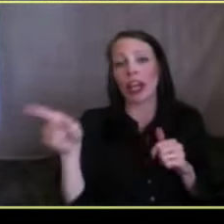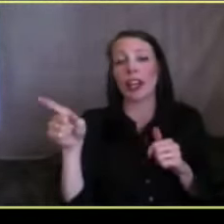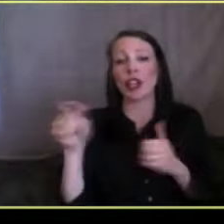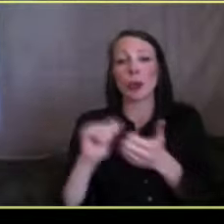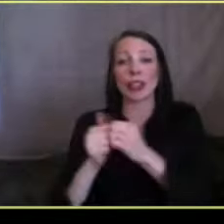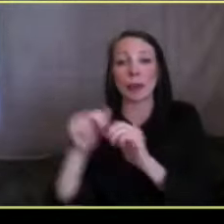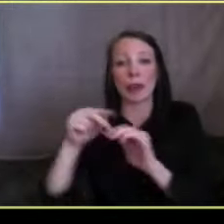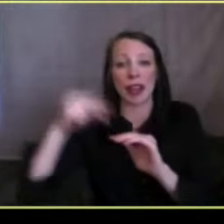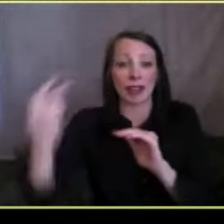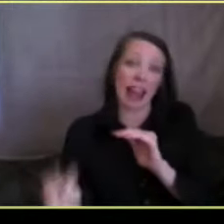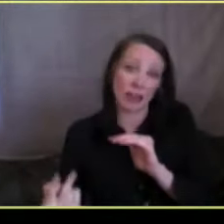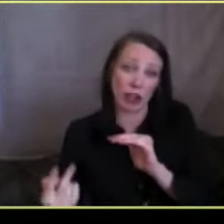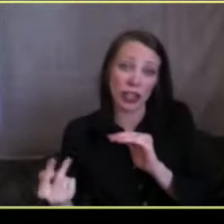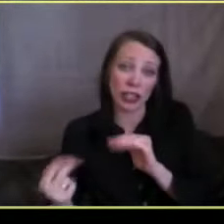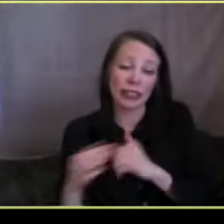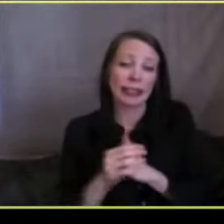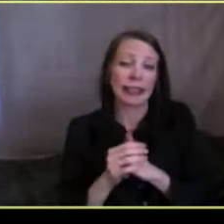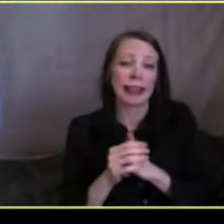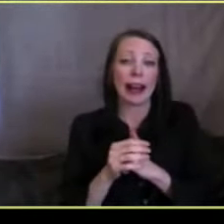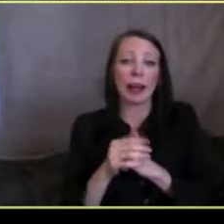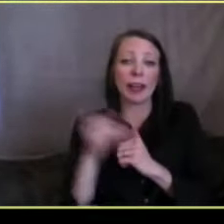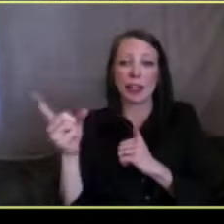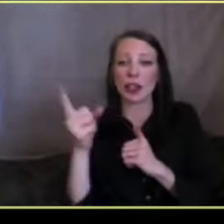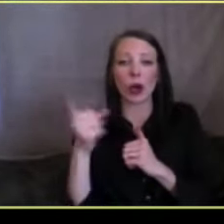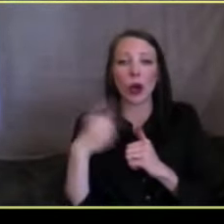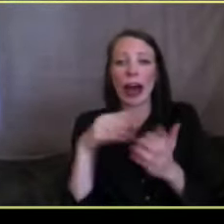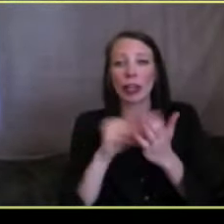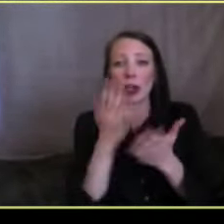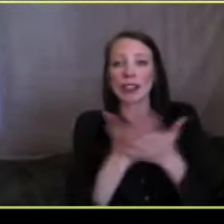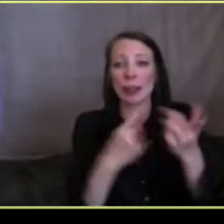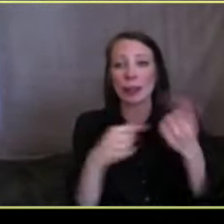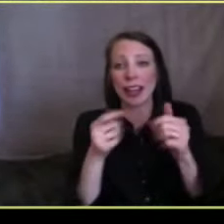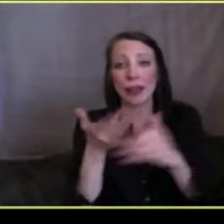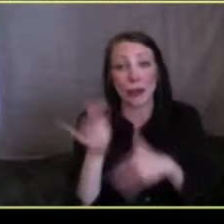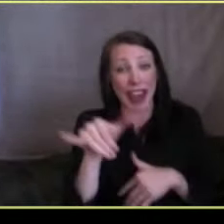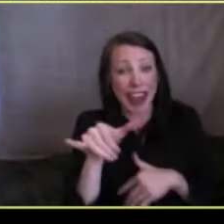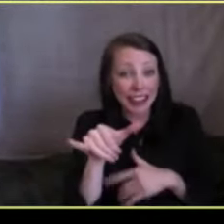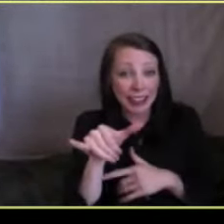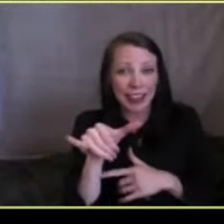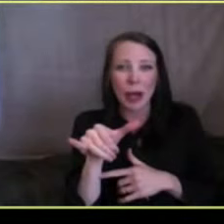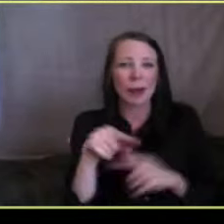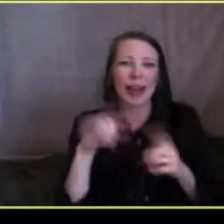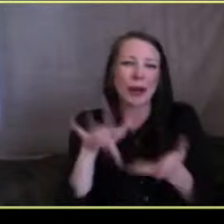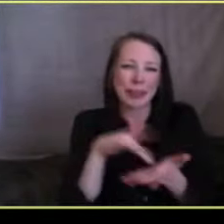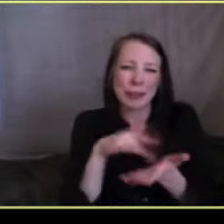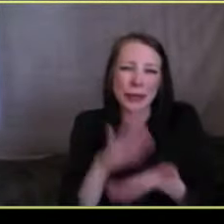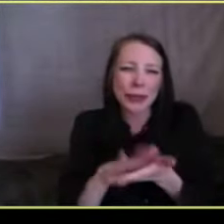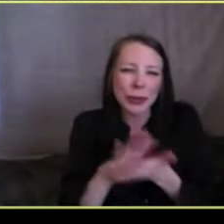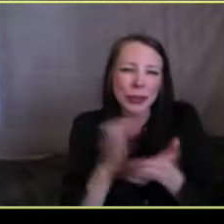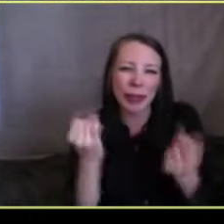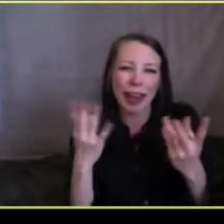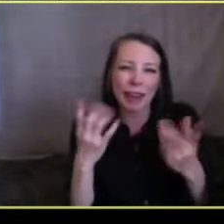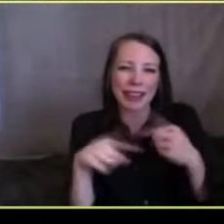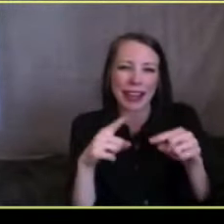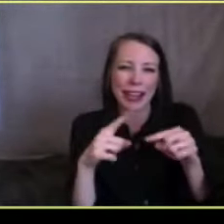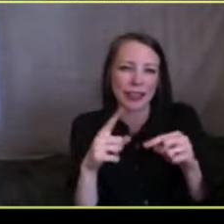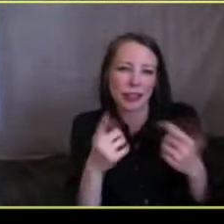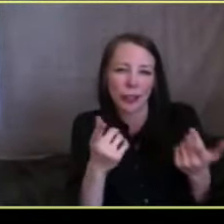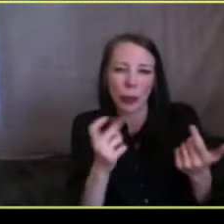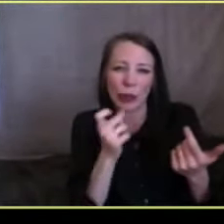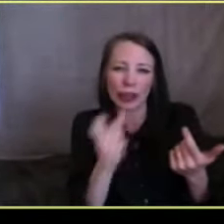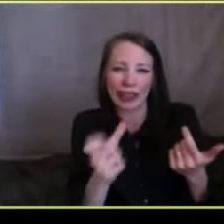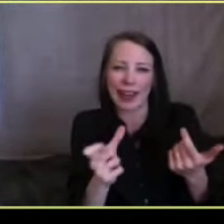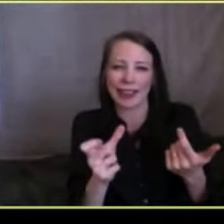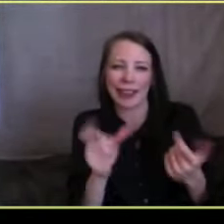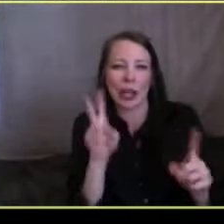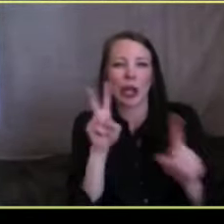swimmer, and she was a competitive diver. And so I learned some signs through that, but I was in middle school, so a lot of the signs